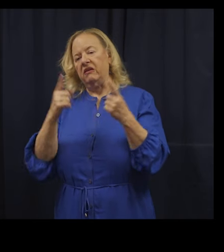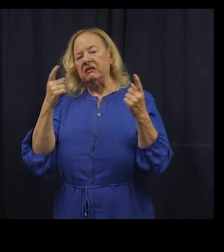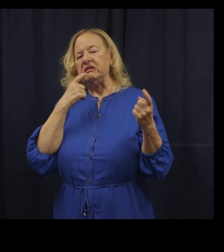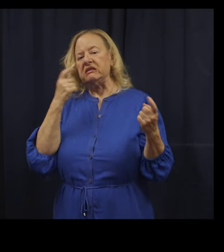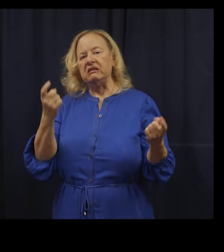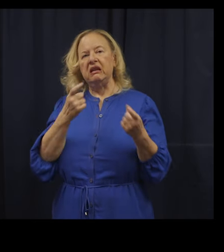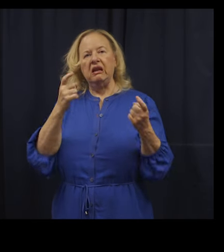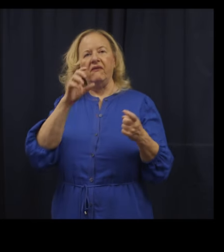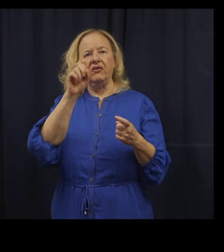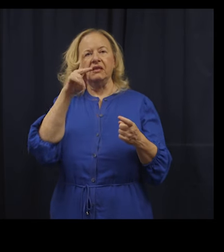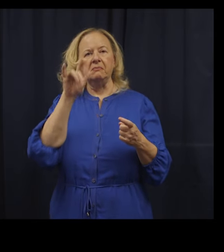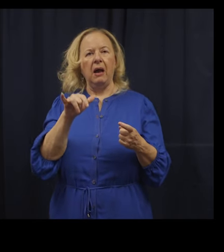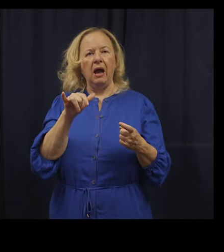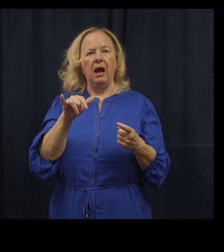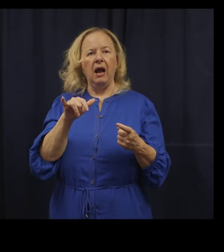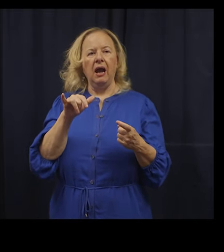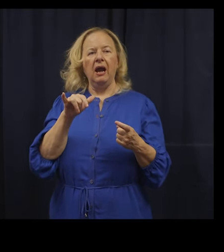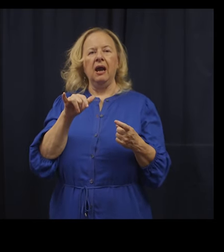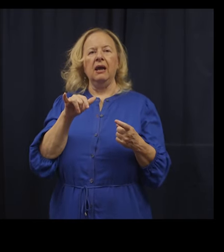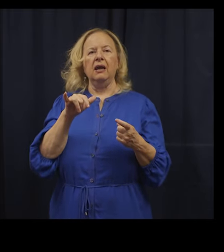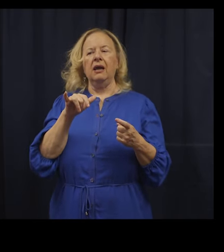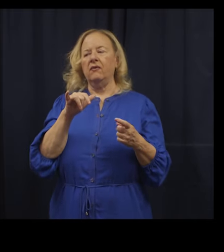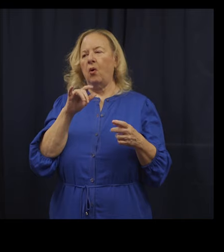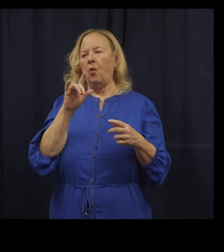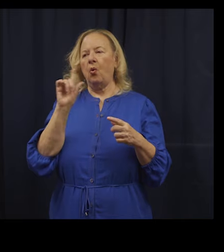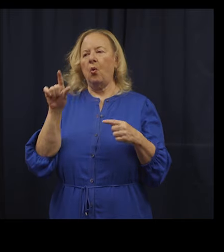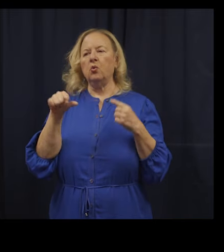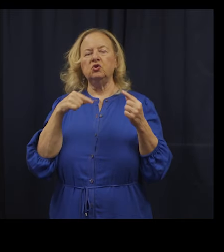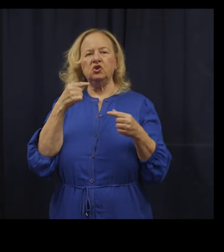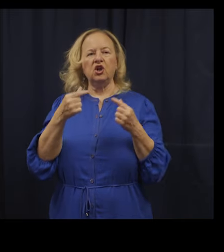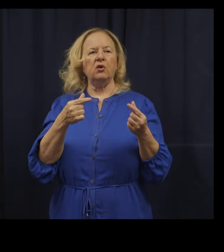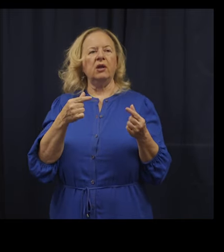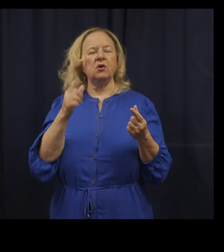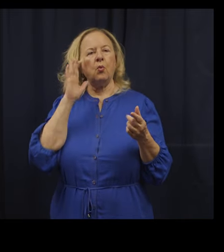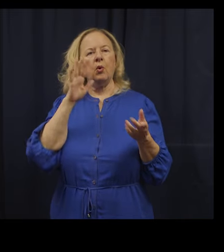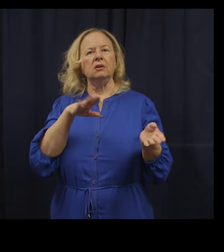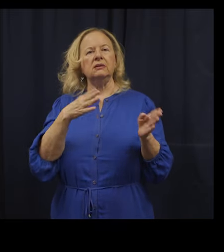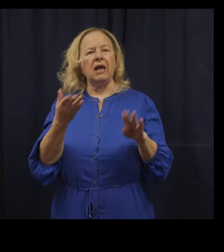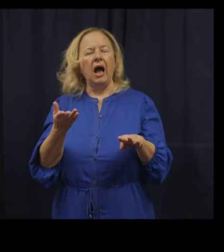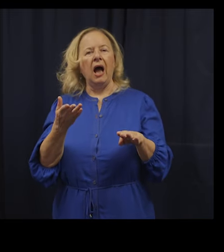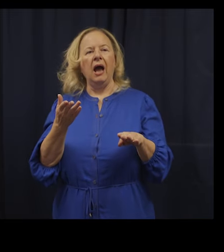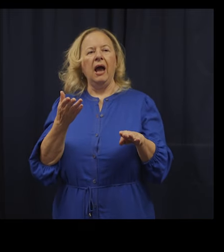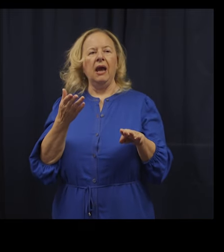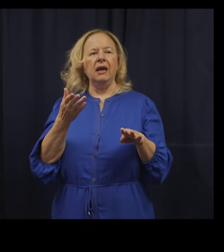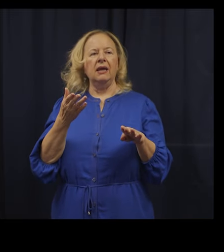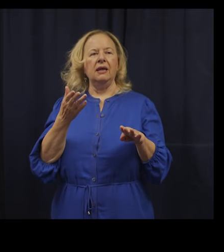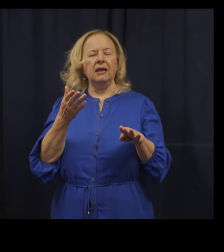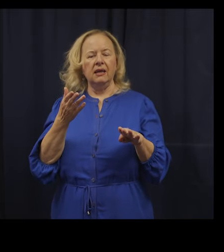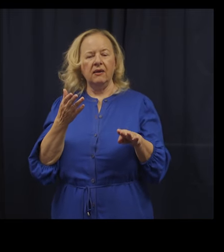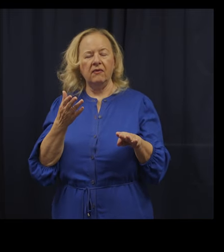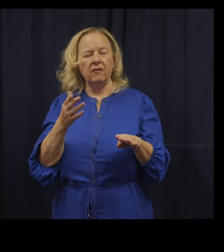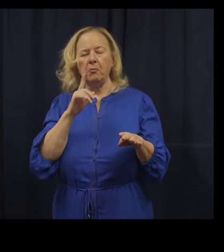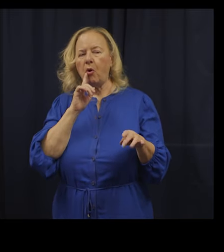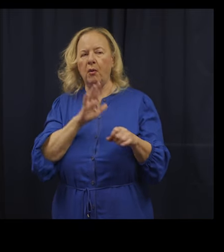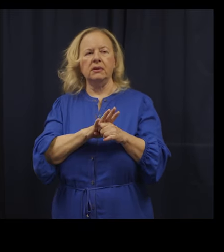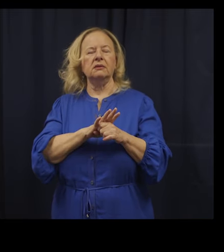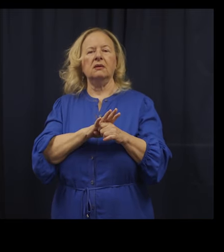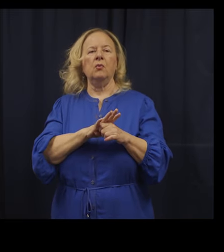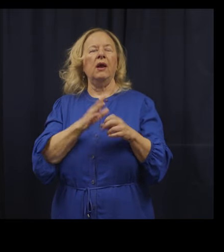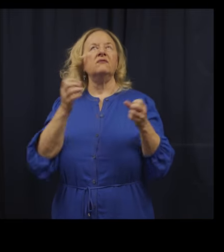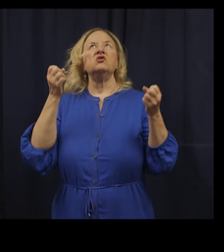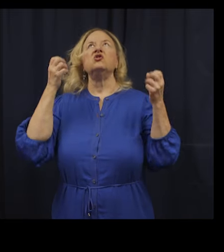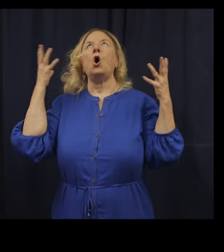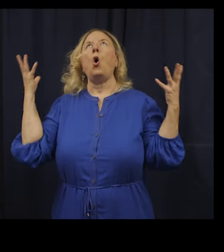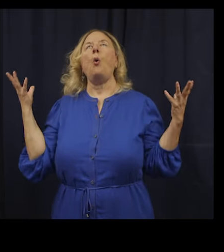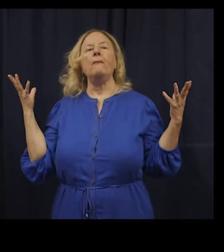the spies, and now an entire generation would die in the desert and never see the promised land. It's amazing they had so much going